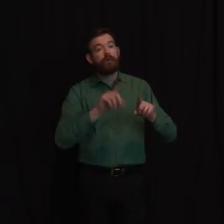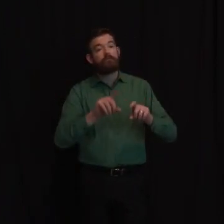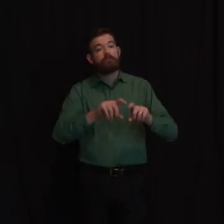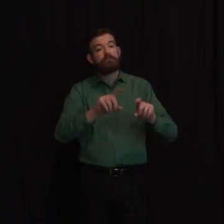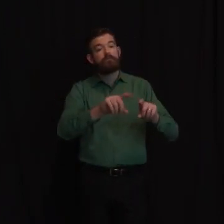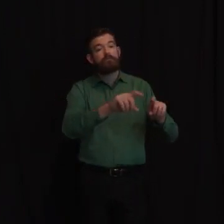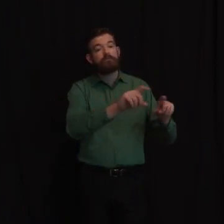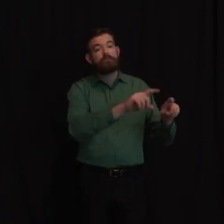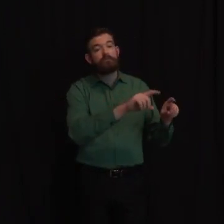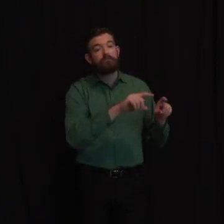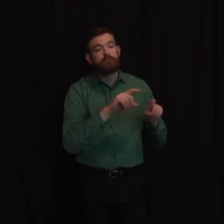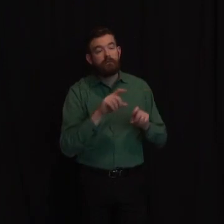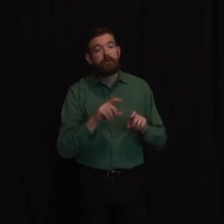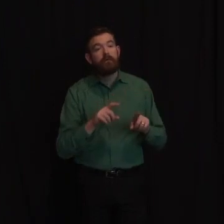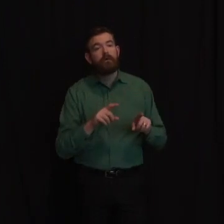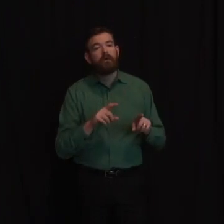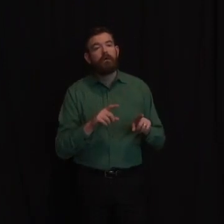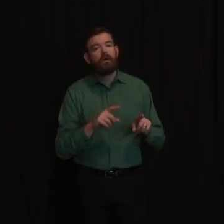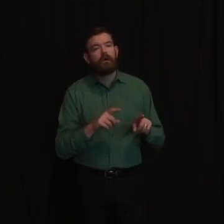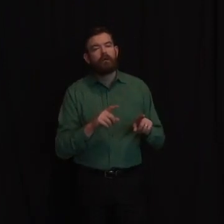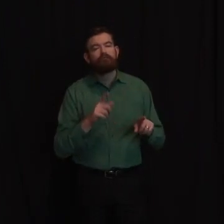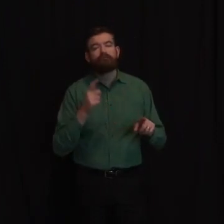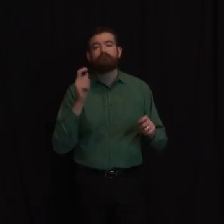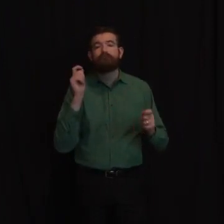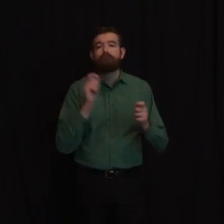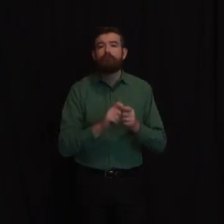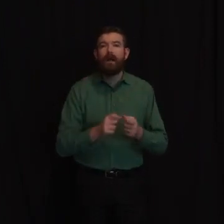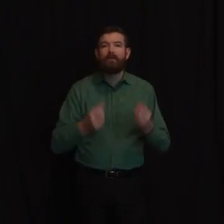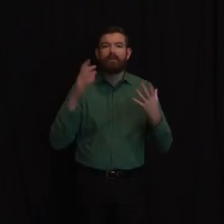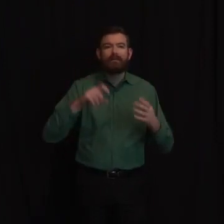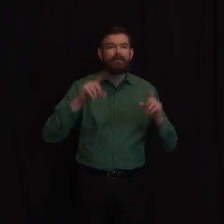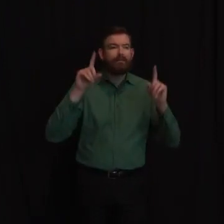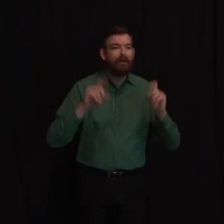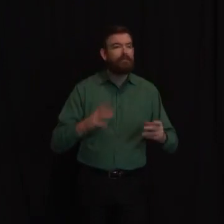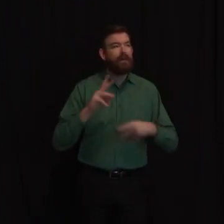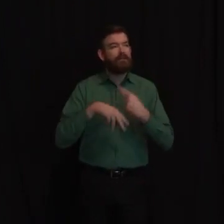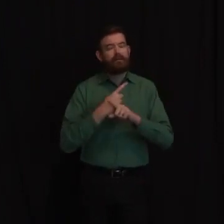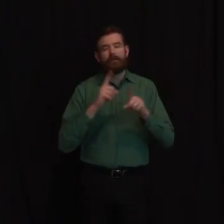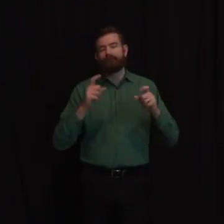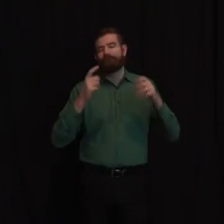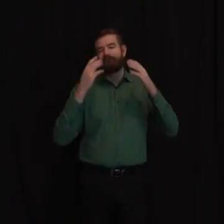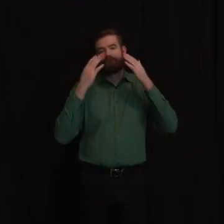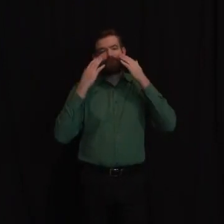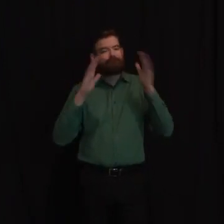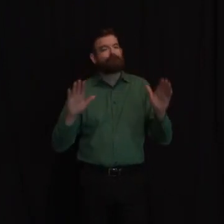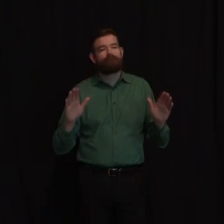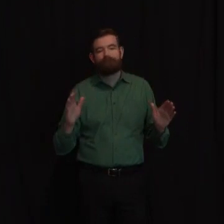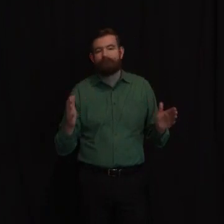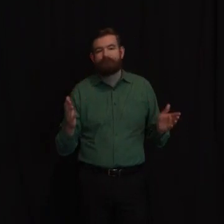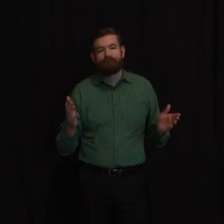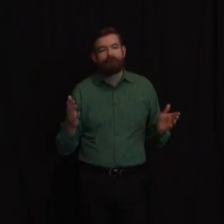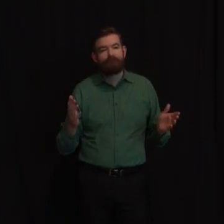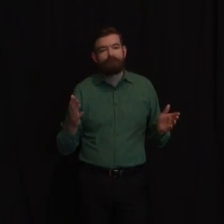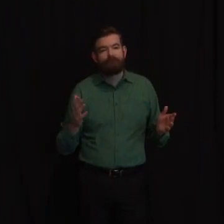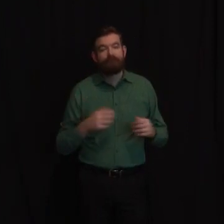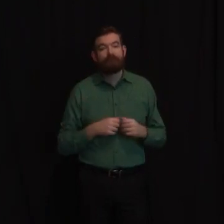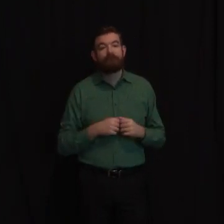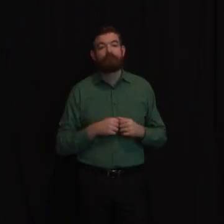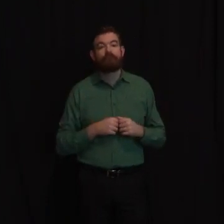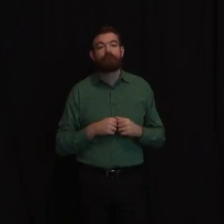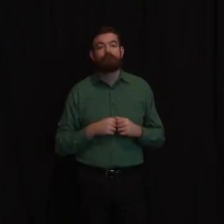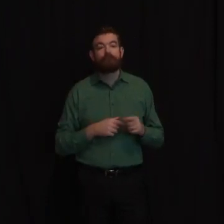no, I don't have an exact number, or the types of tests, because this is almost for sure going to be a combination of a variety of different types of tests. You hear a lot of different things that are out